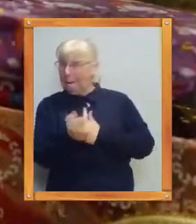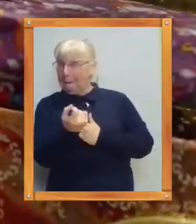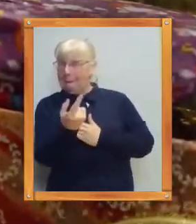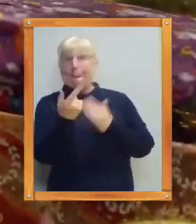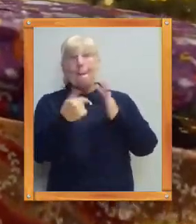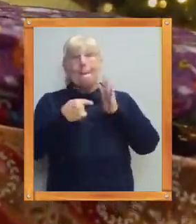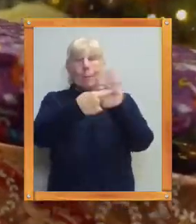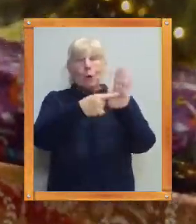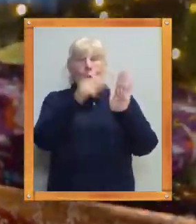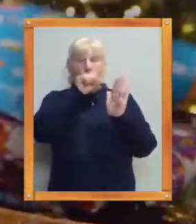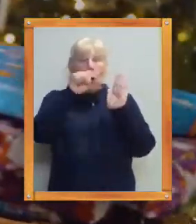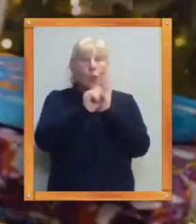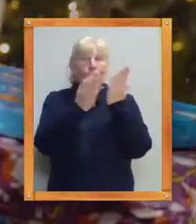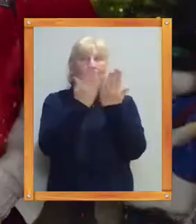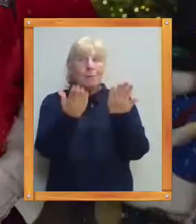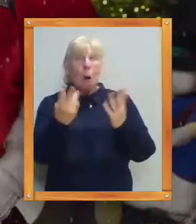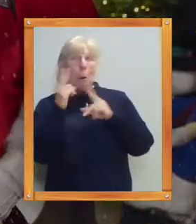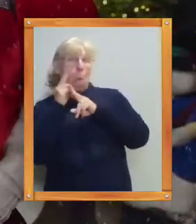peeled.